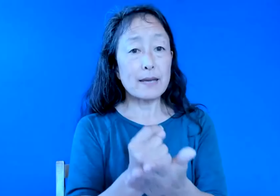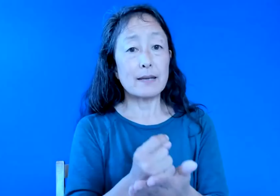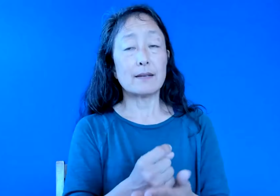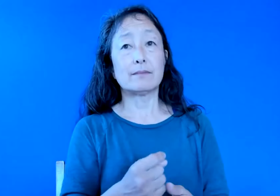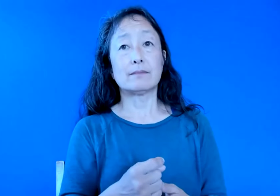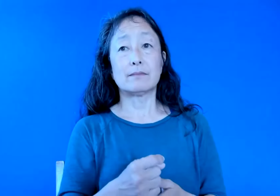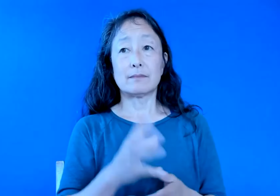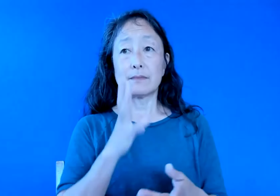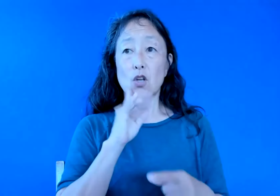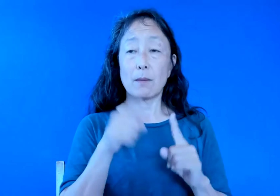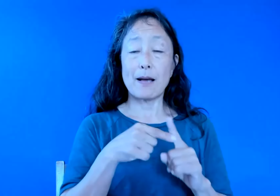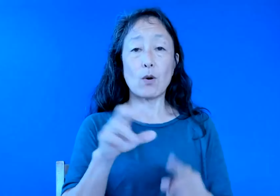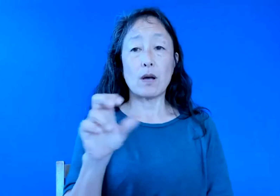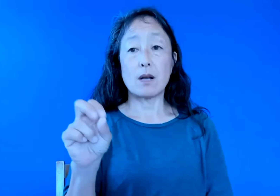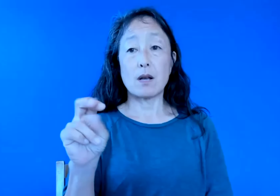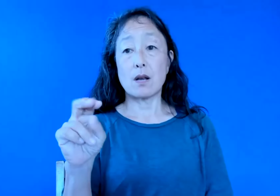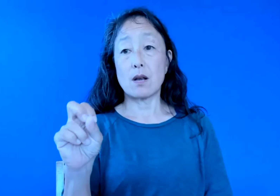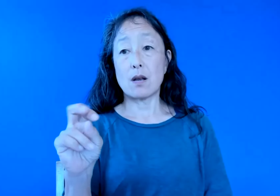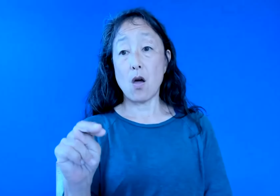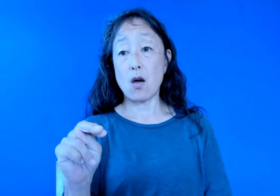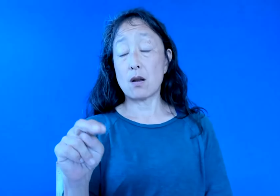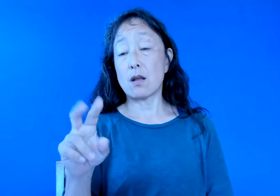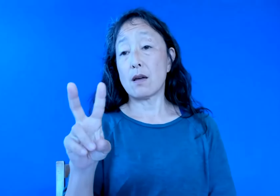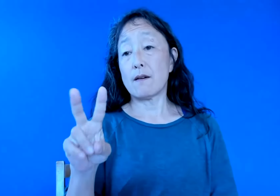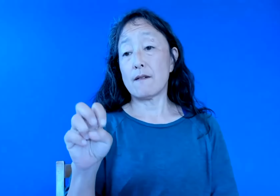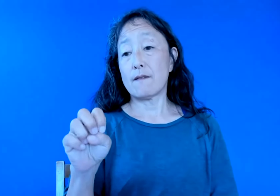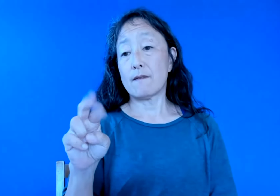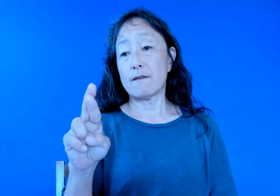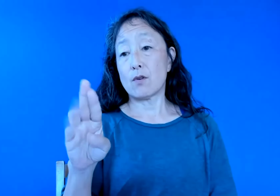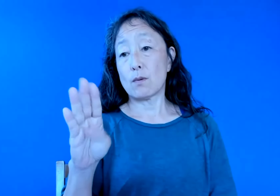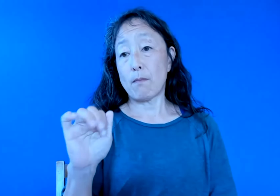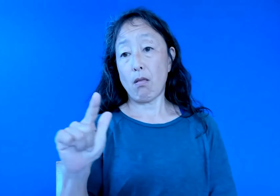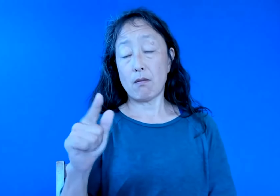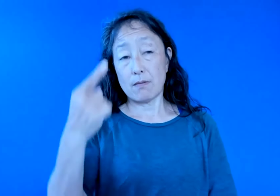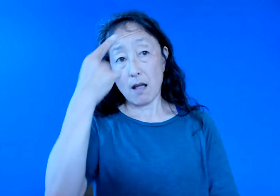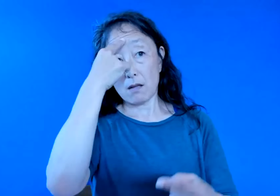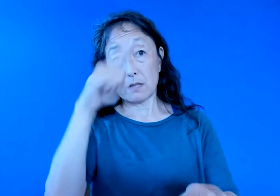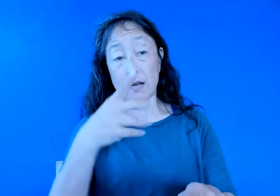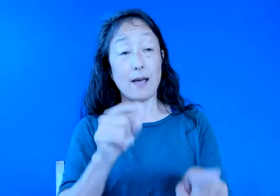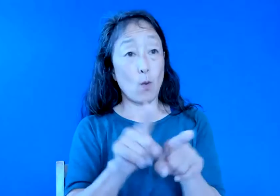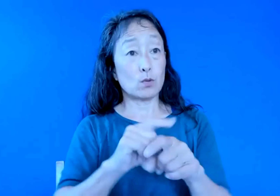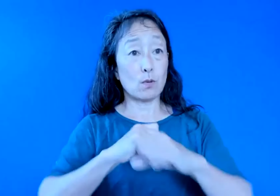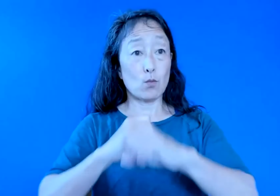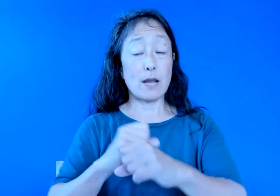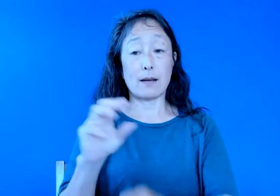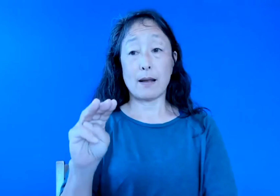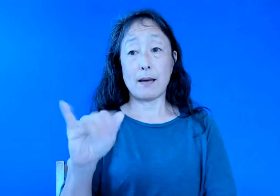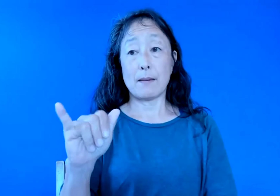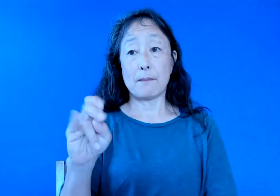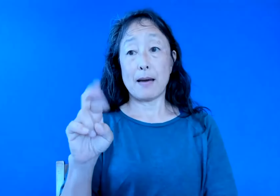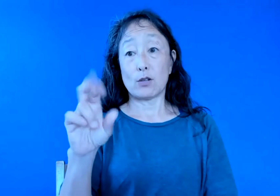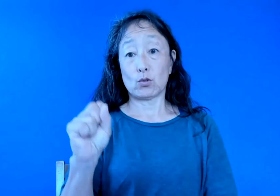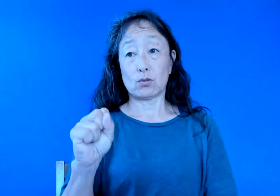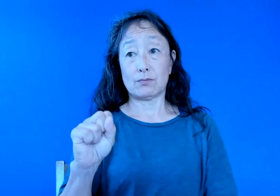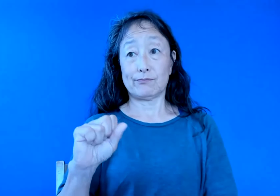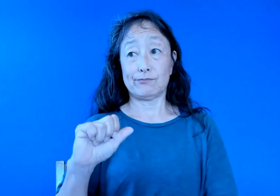nonverbal consent, and also to, of course, protect minors. But it was very